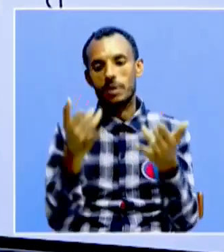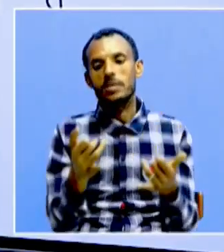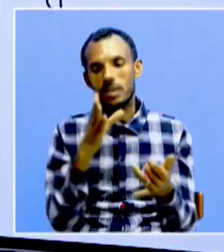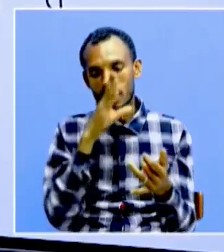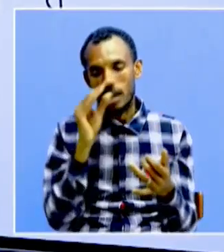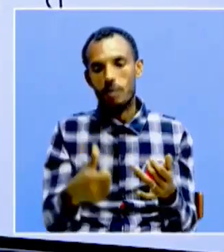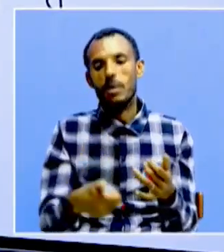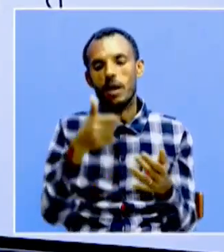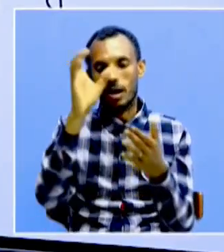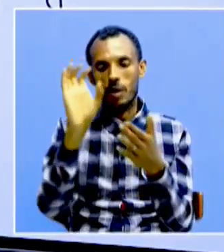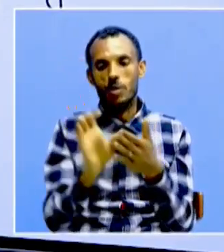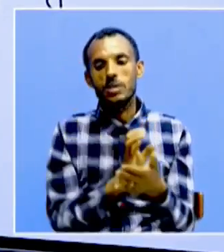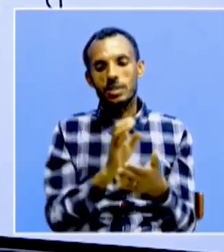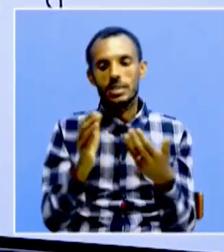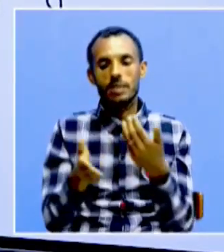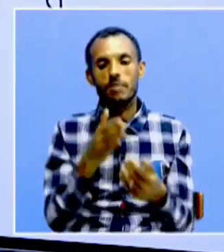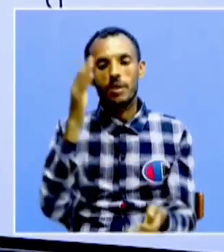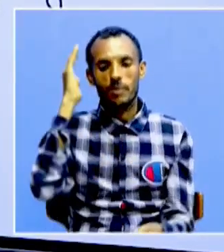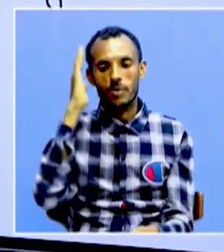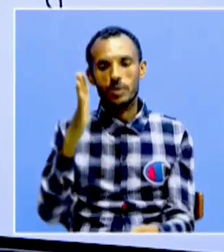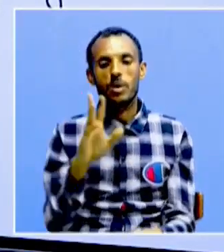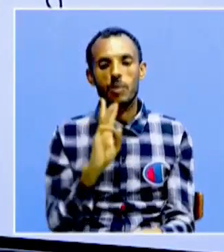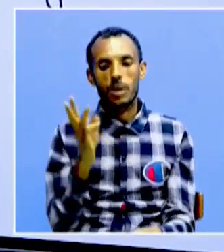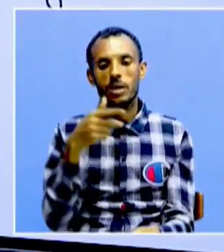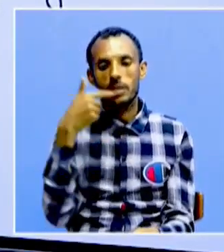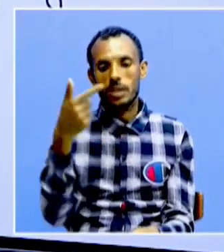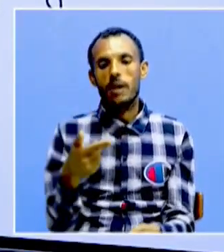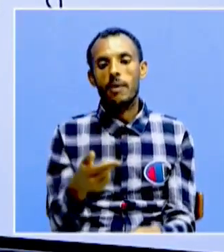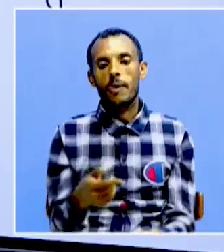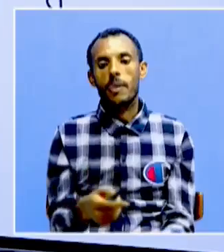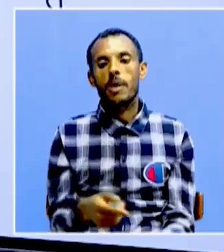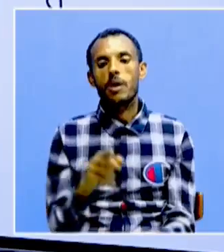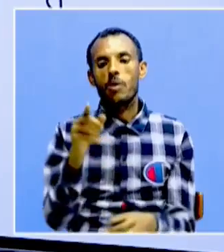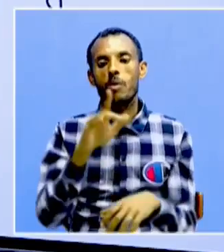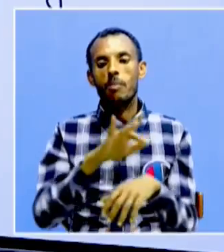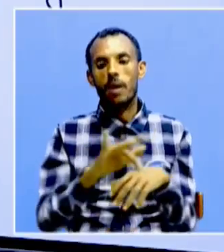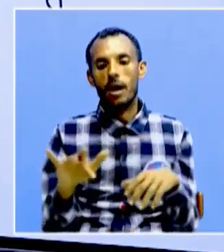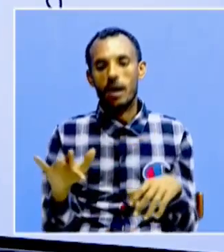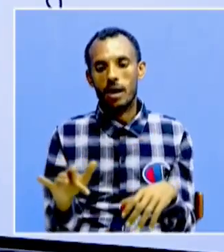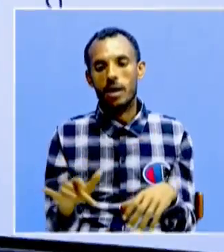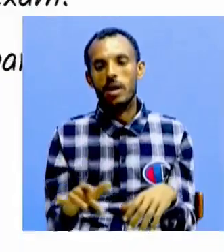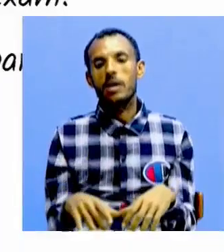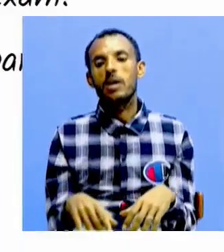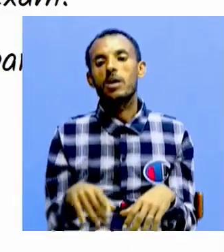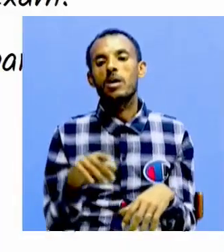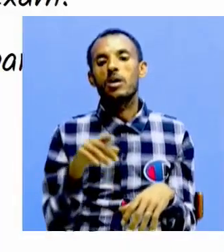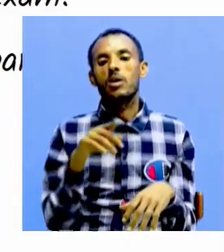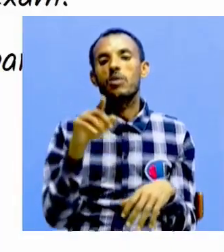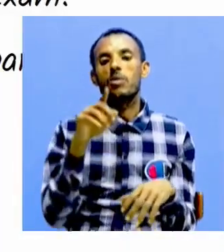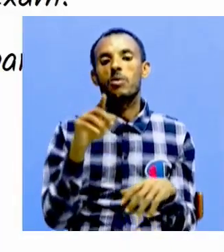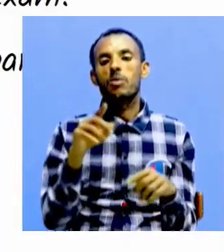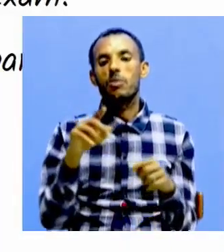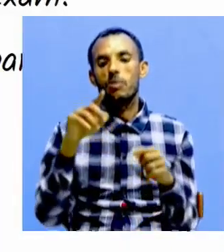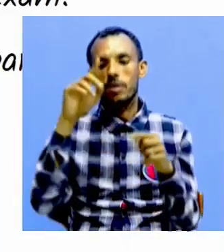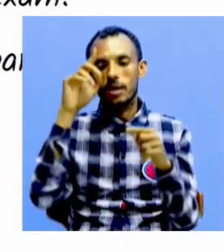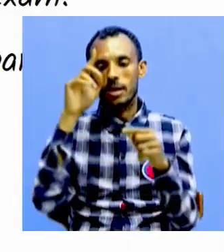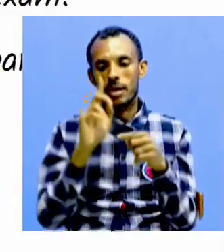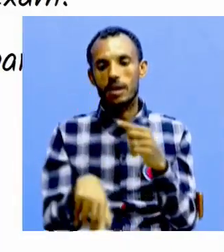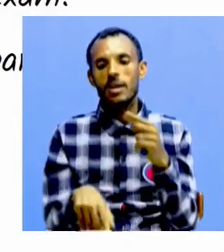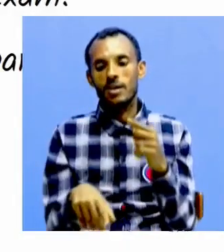Very good, simple future. So what do we say? You blank not pass. You can say you cannot,